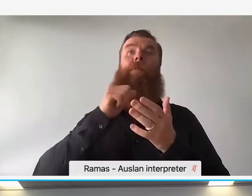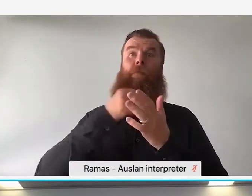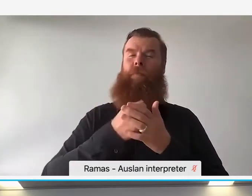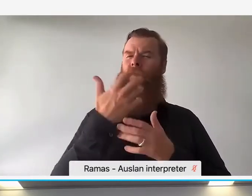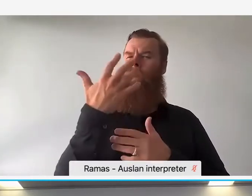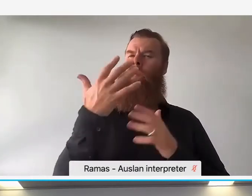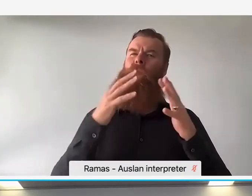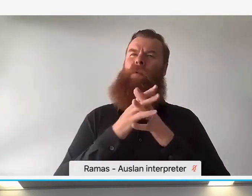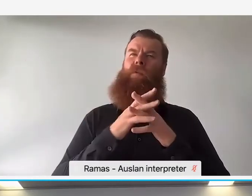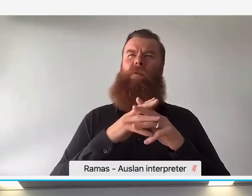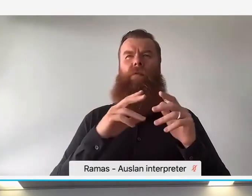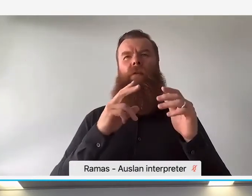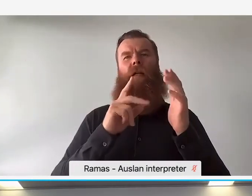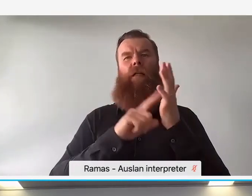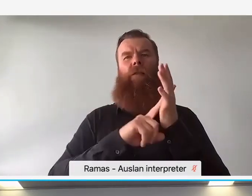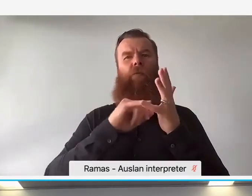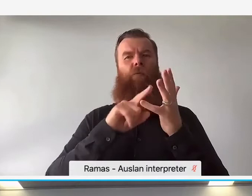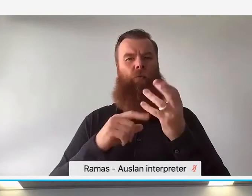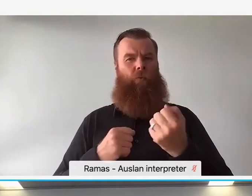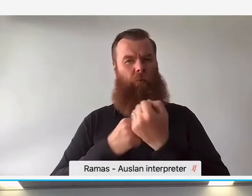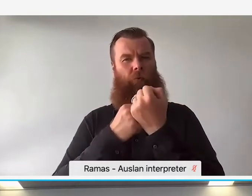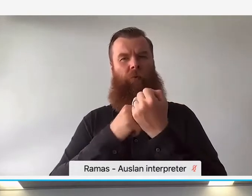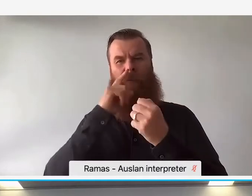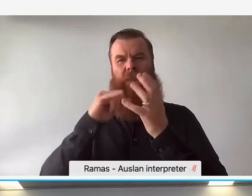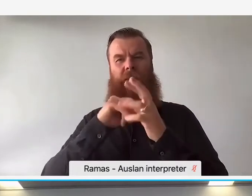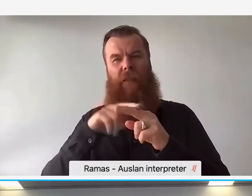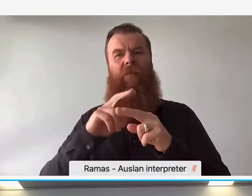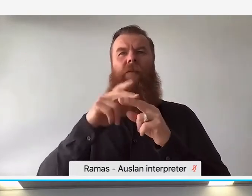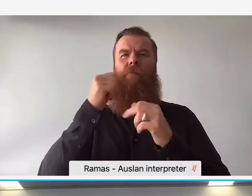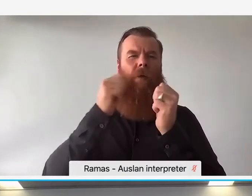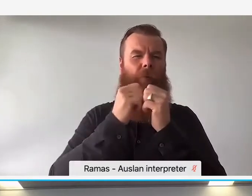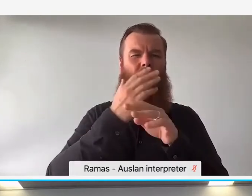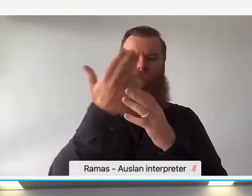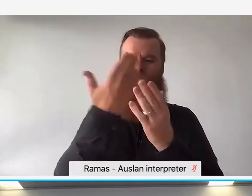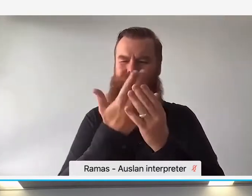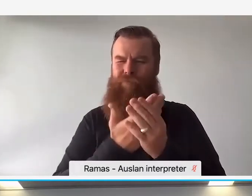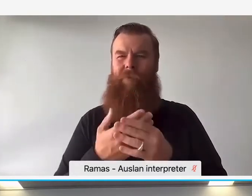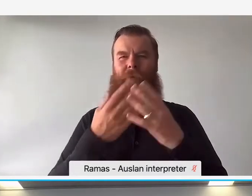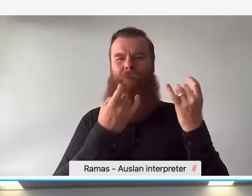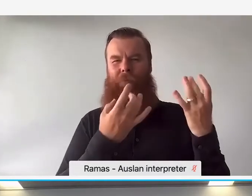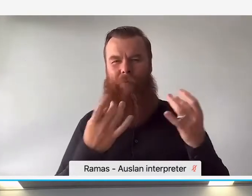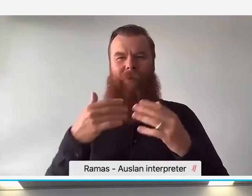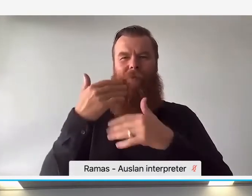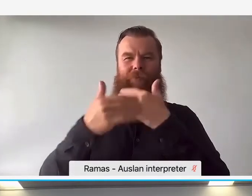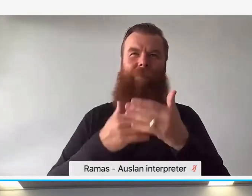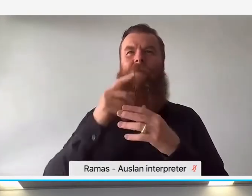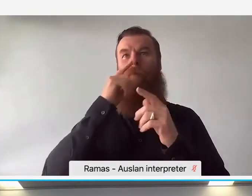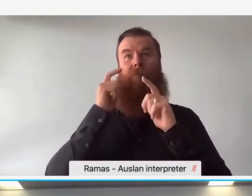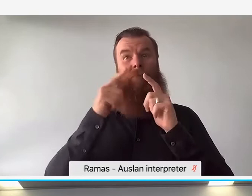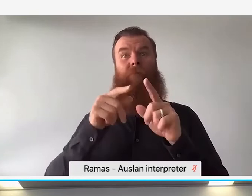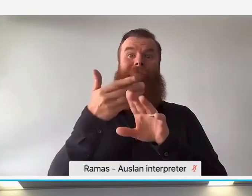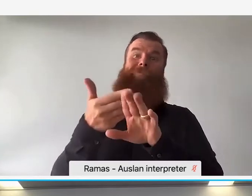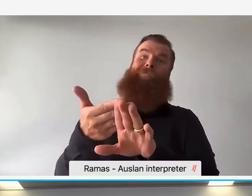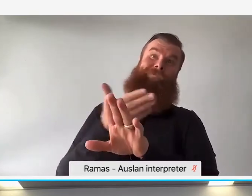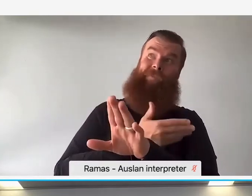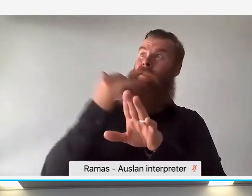support workers to gather the relevant documentation and to attend pre-departure briefings and get their